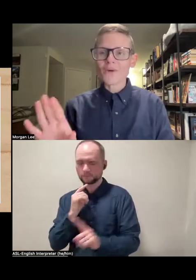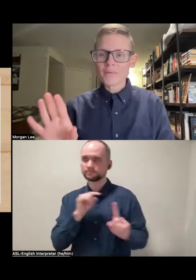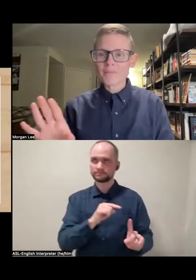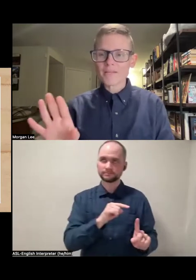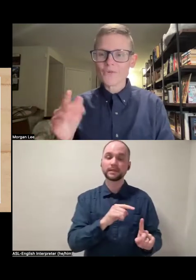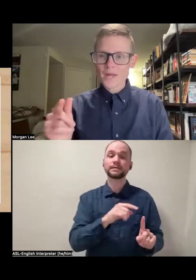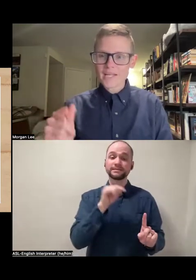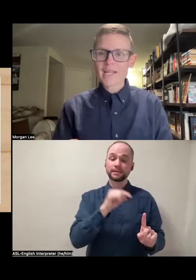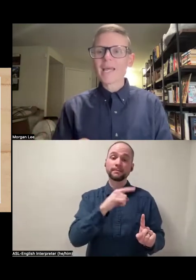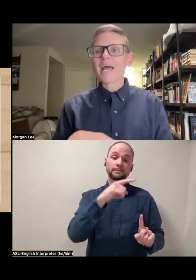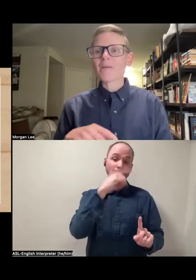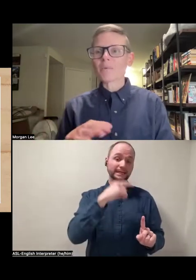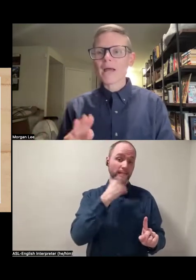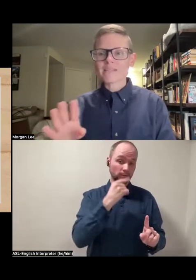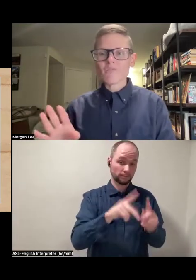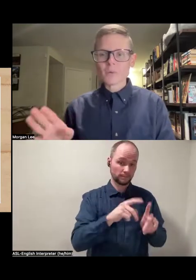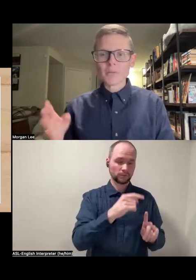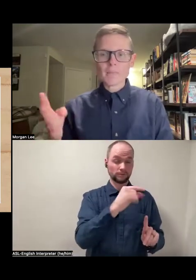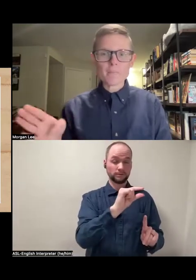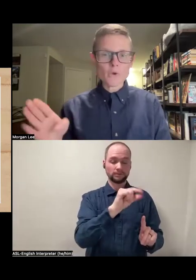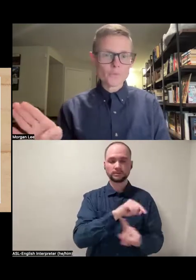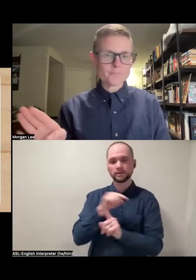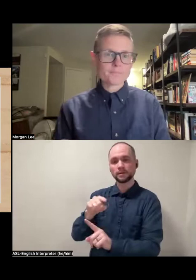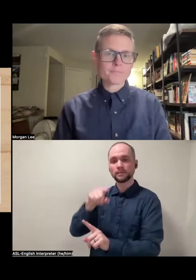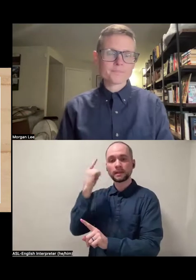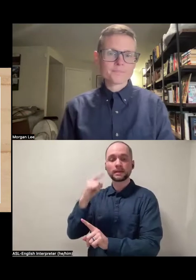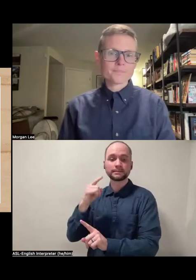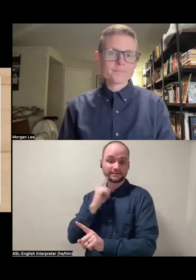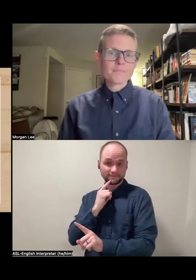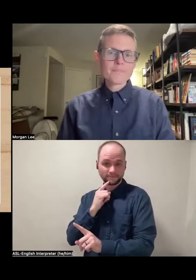Black hearing people in green and Black deaf people in blue.